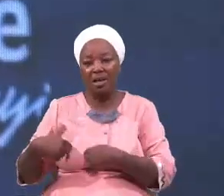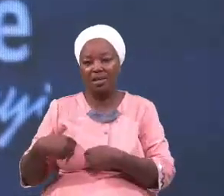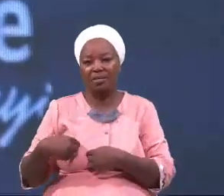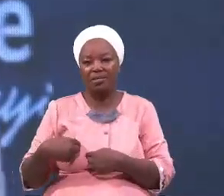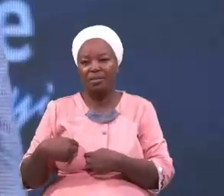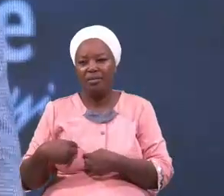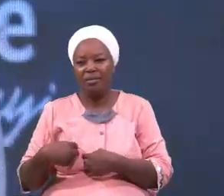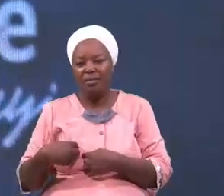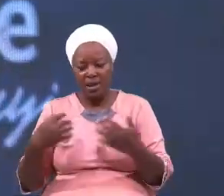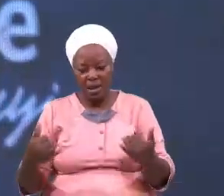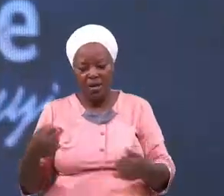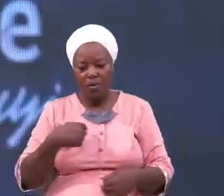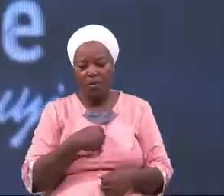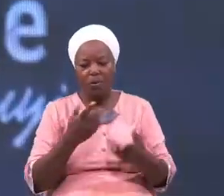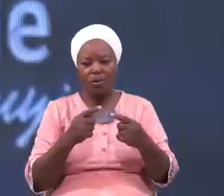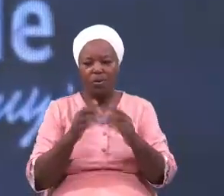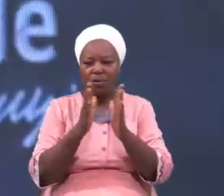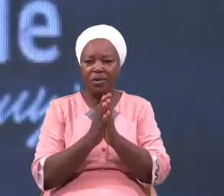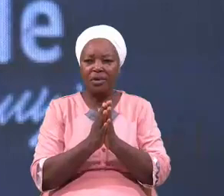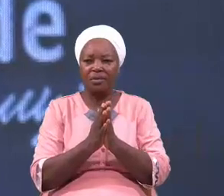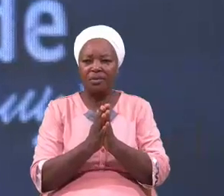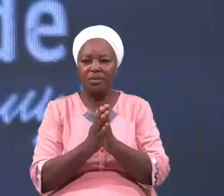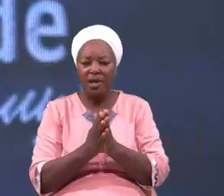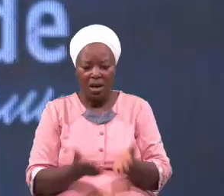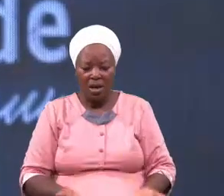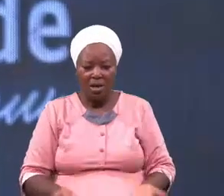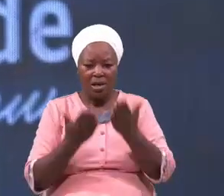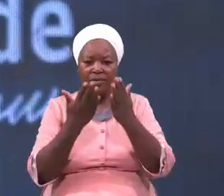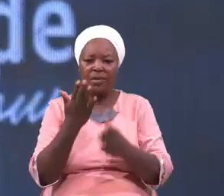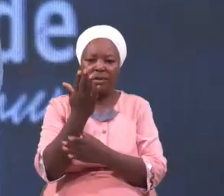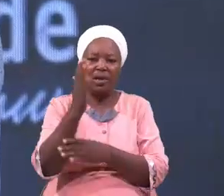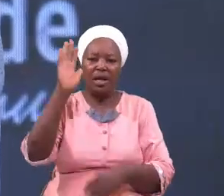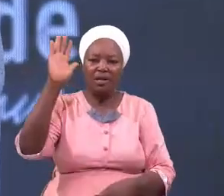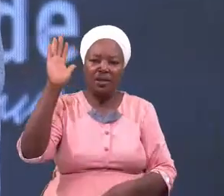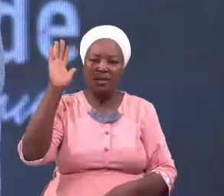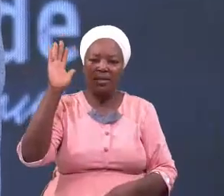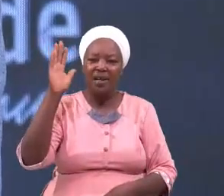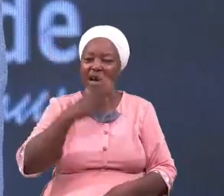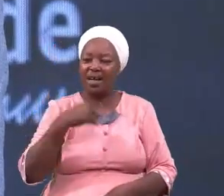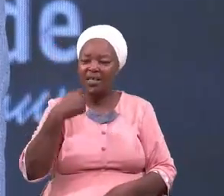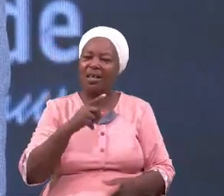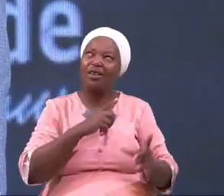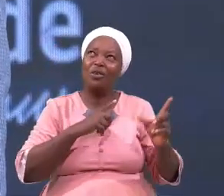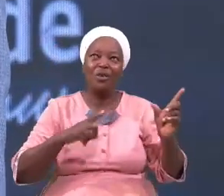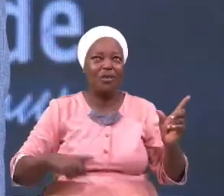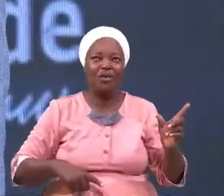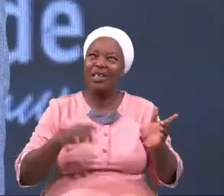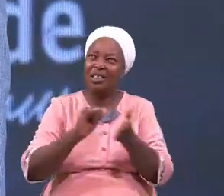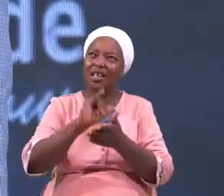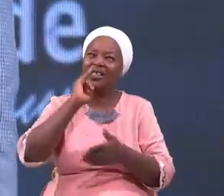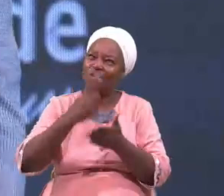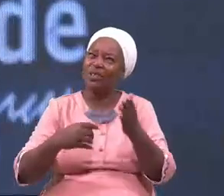As about an eyes closed, raise up that hand and say, Lord, that's what I want.